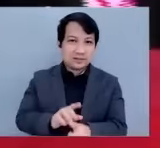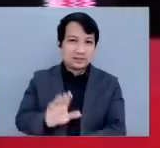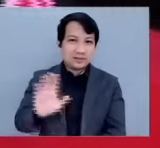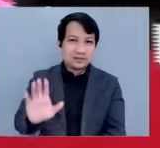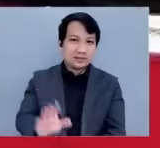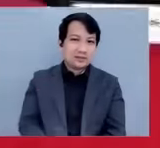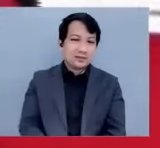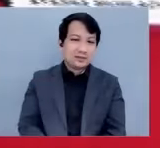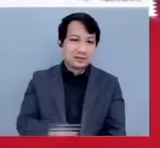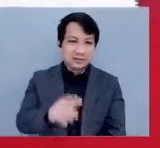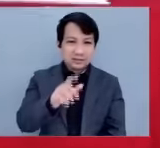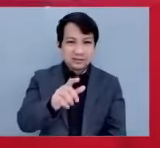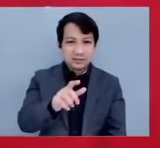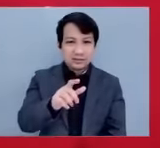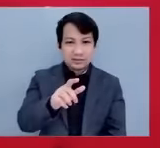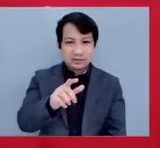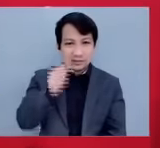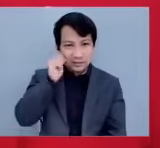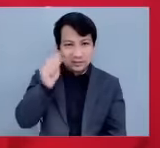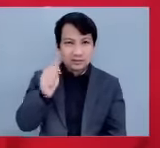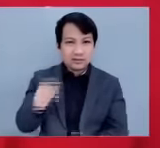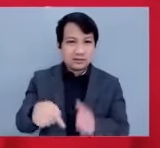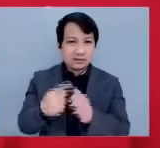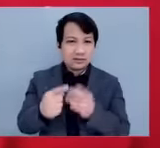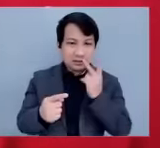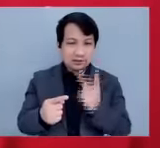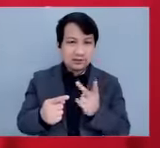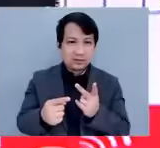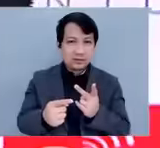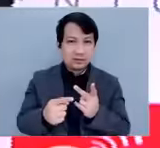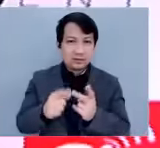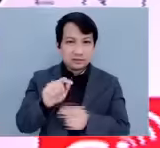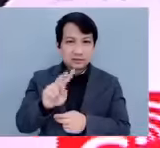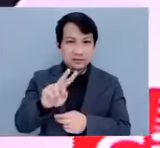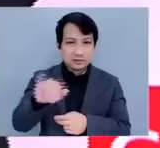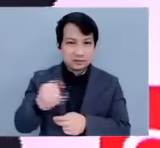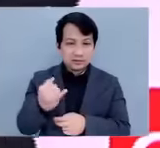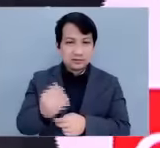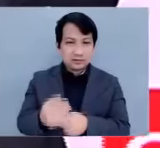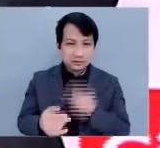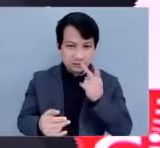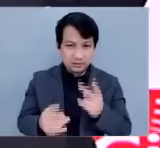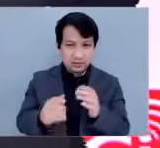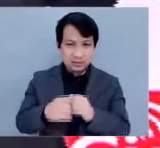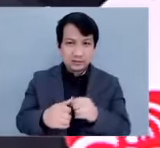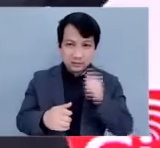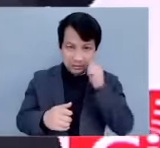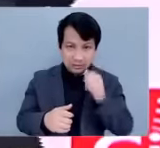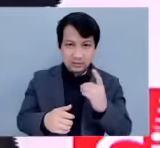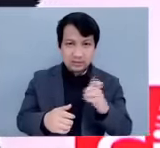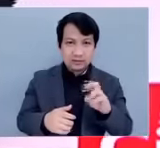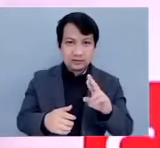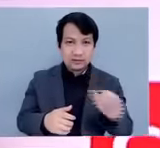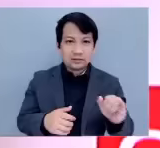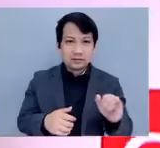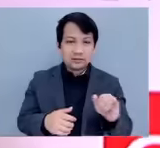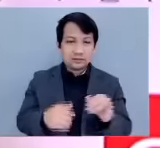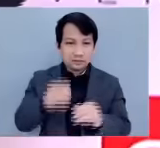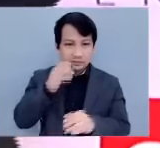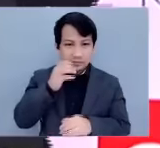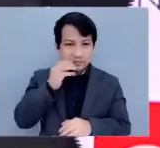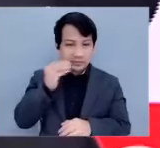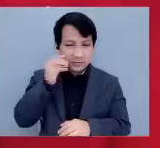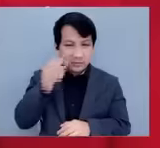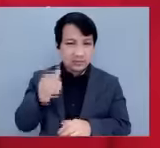Atasha principally, I sometimes catch you on TVJ, of course Andre, of course to Charlene, and of course